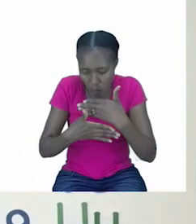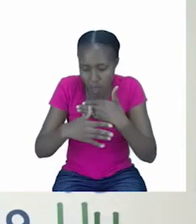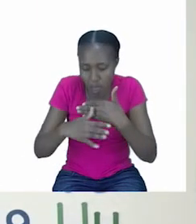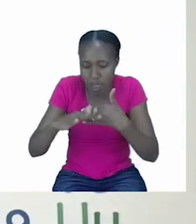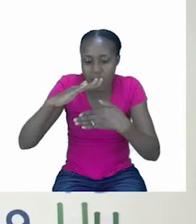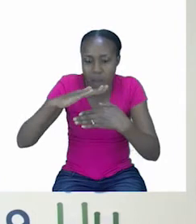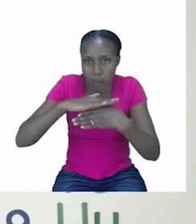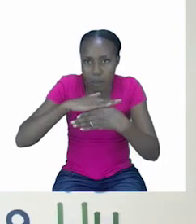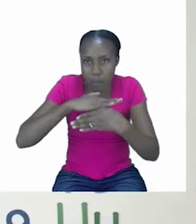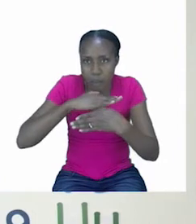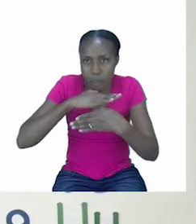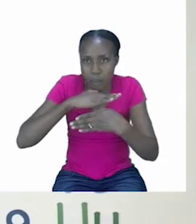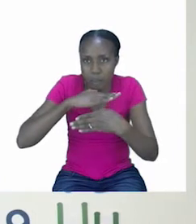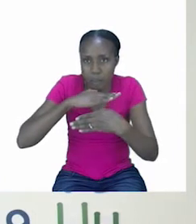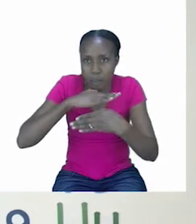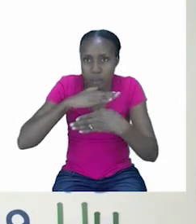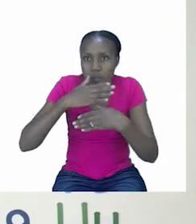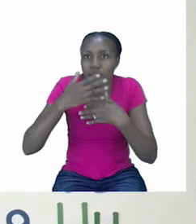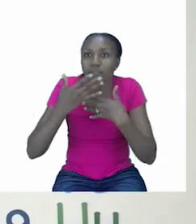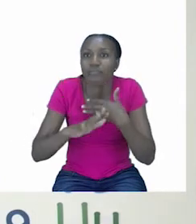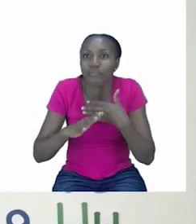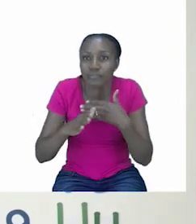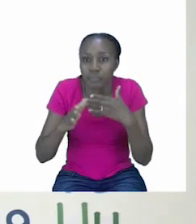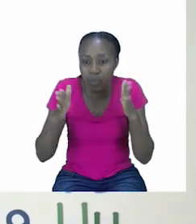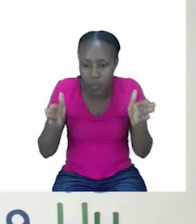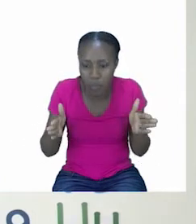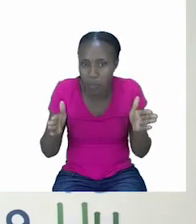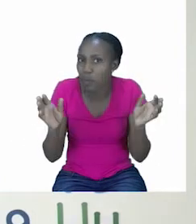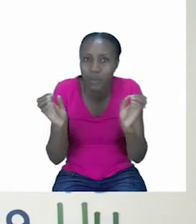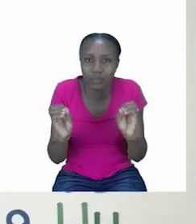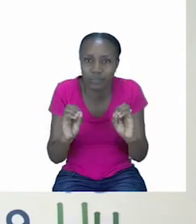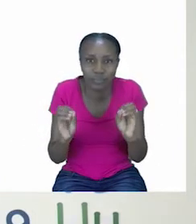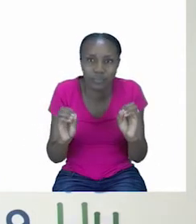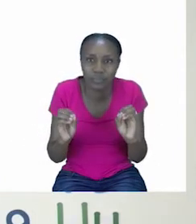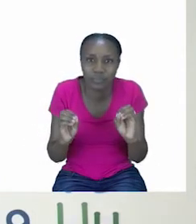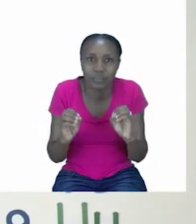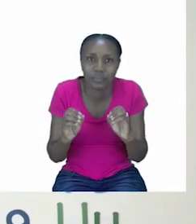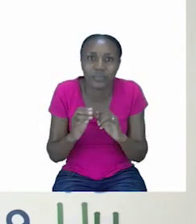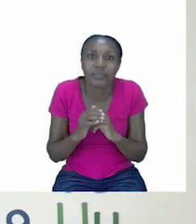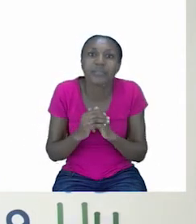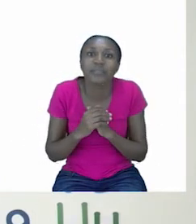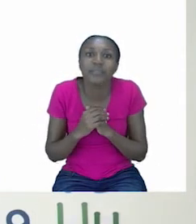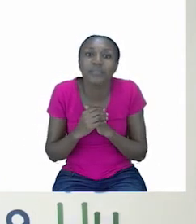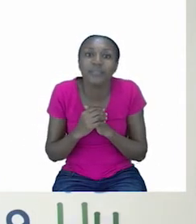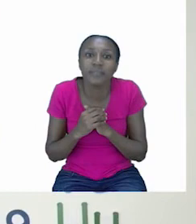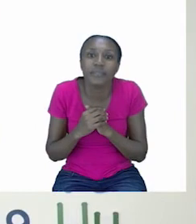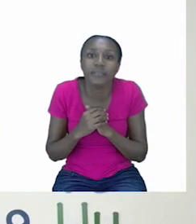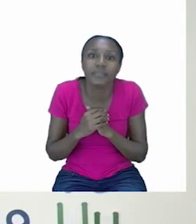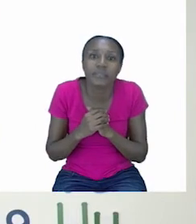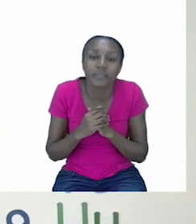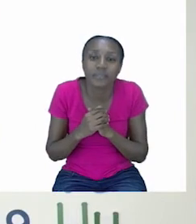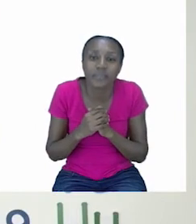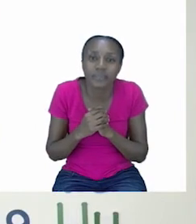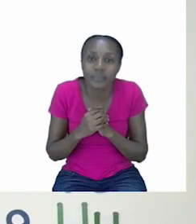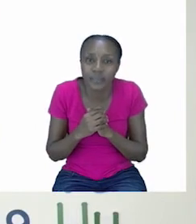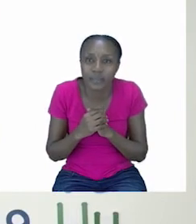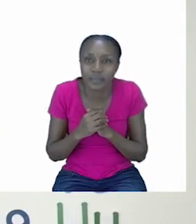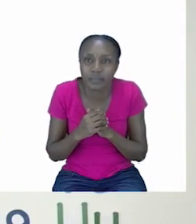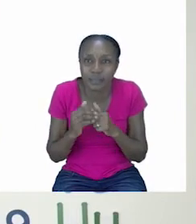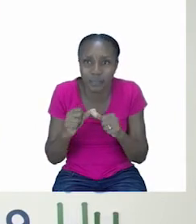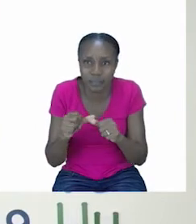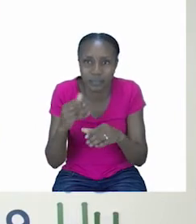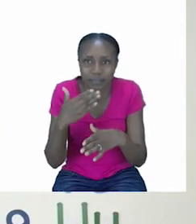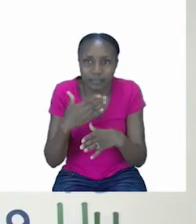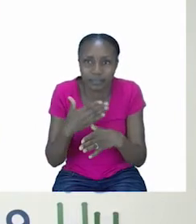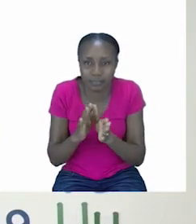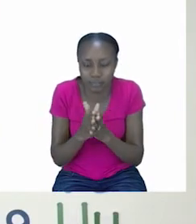the top. Leave the other sides empty. Now let us go to the next exercise on page